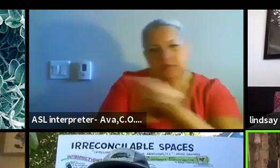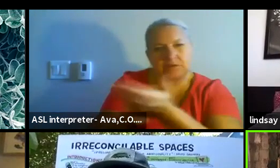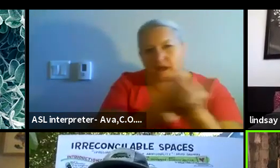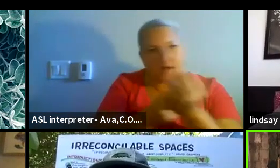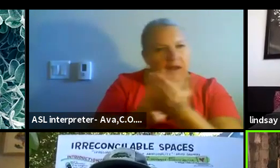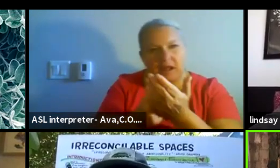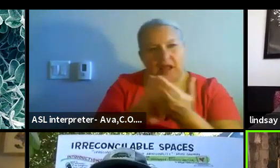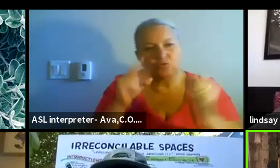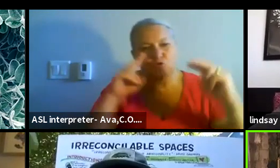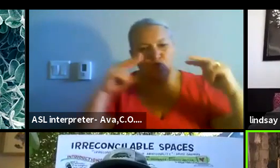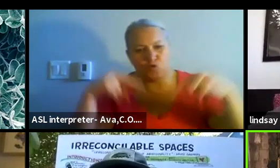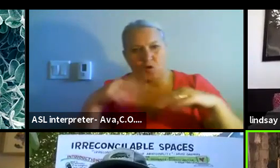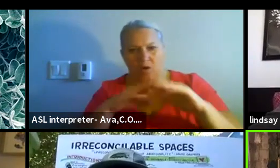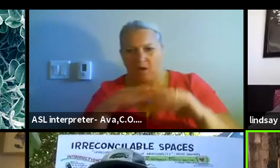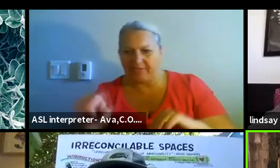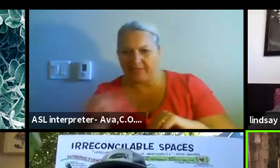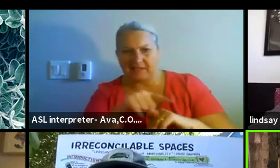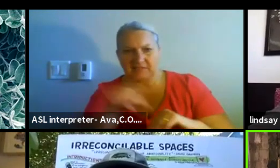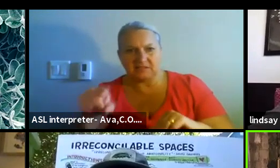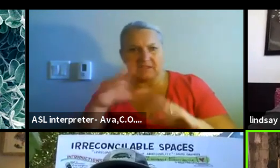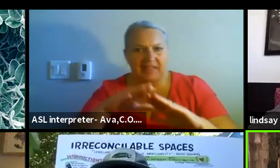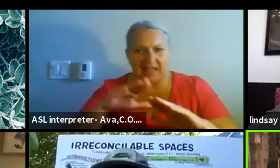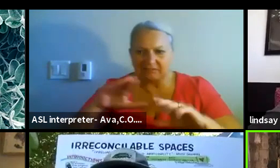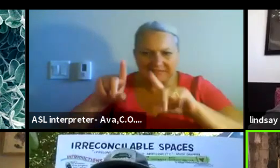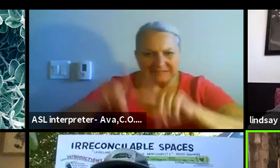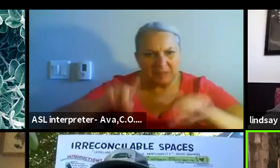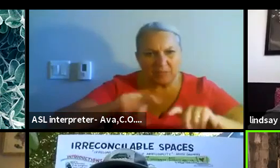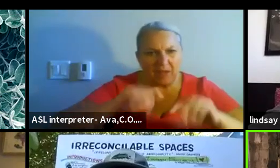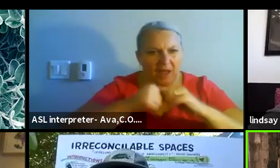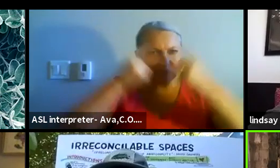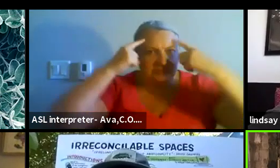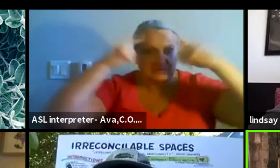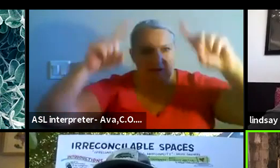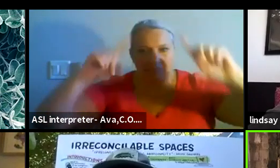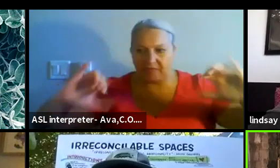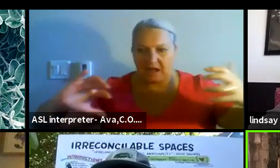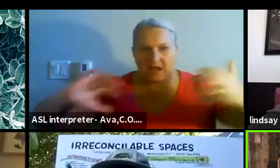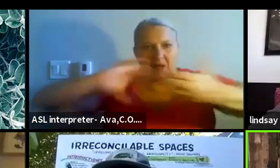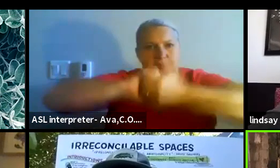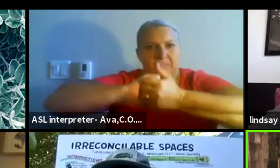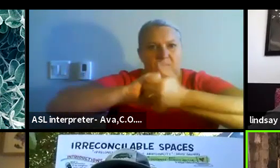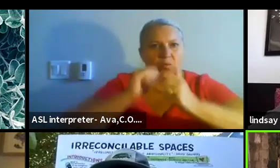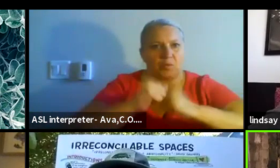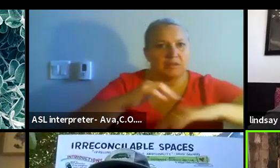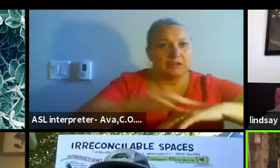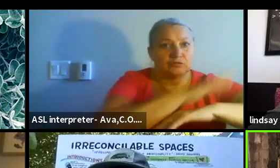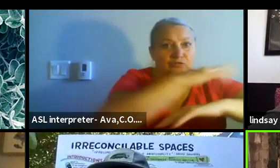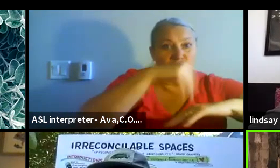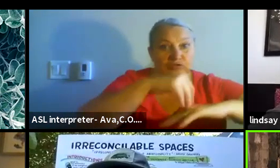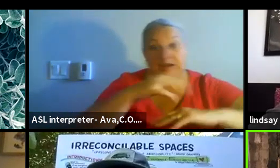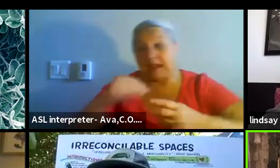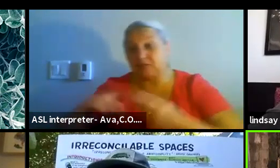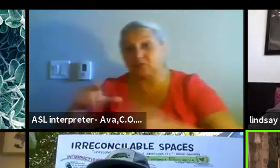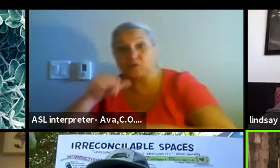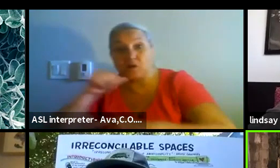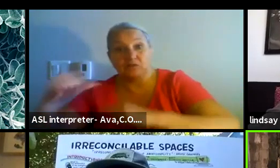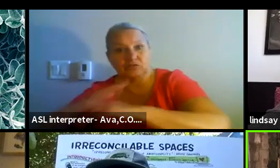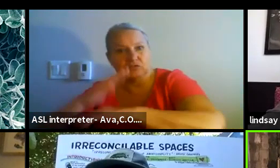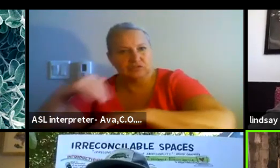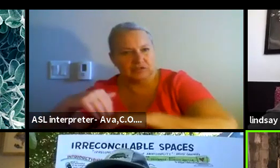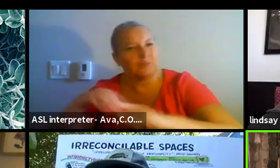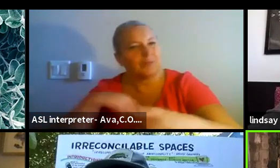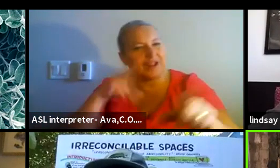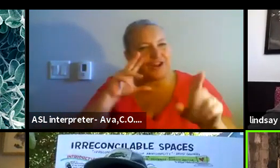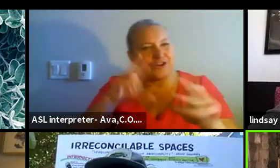micro-activations of this collaborative thought experiment, in which we invite all, that is Unsettling